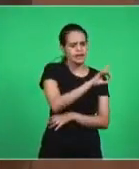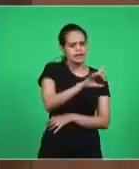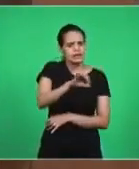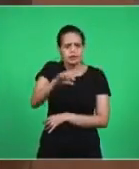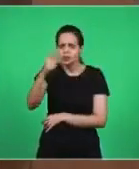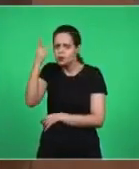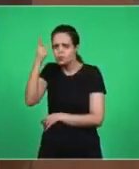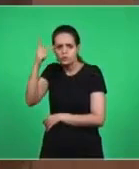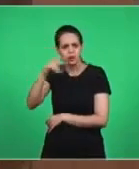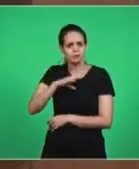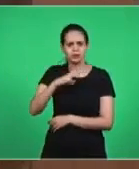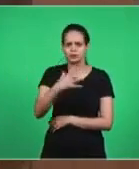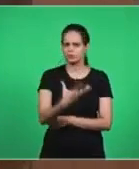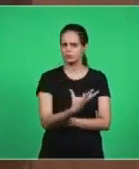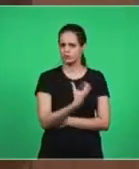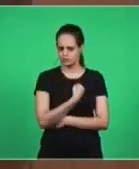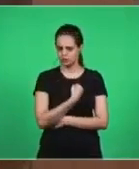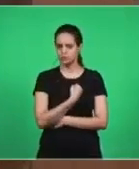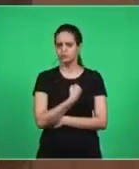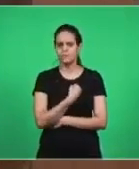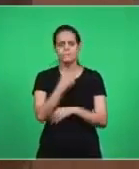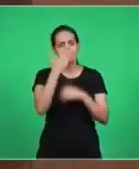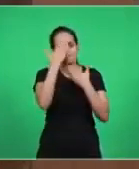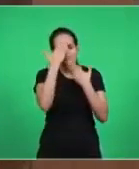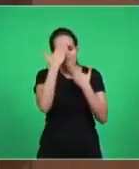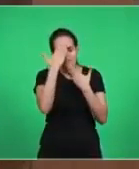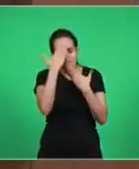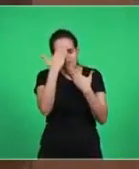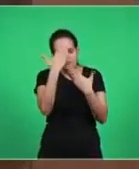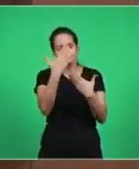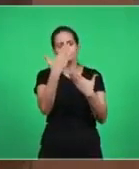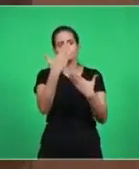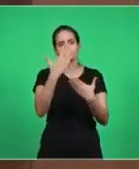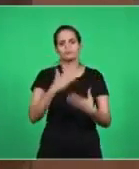I thought that this was wonderful. Thank you very much.